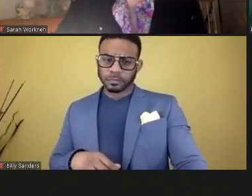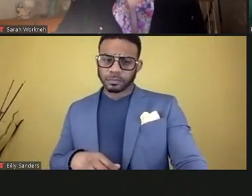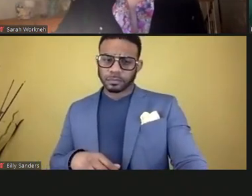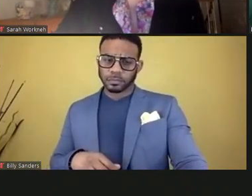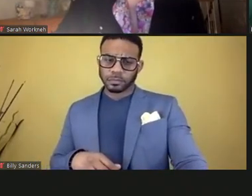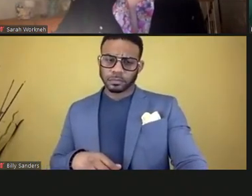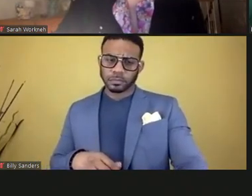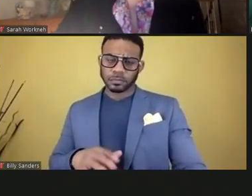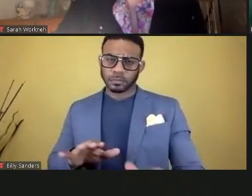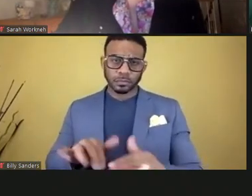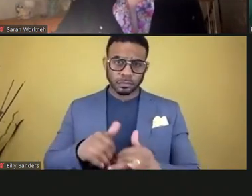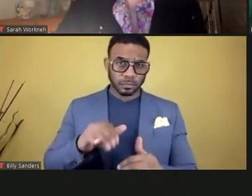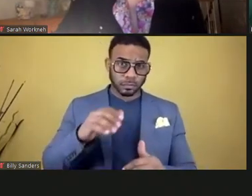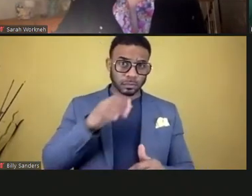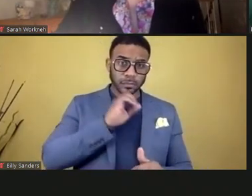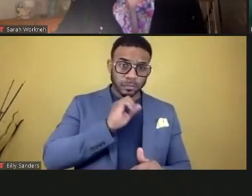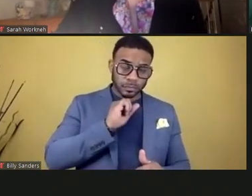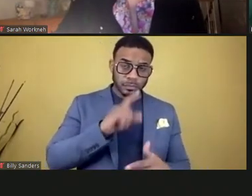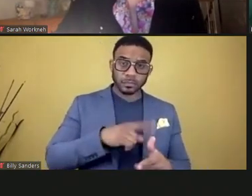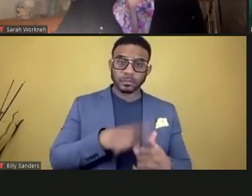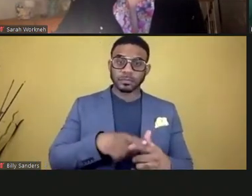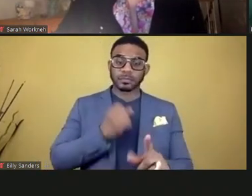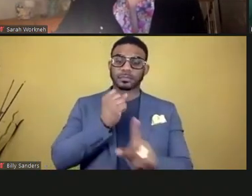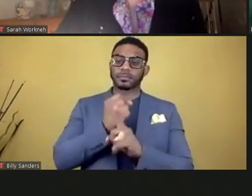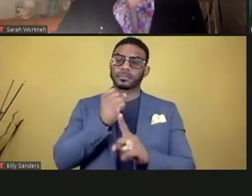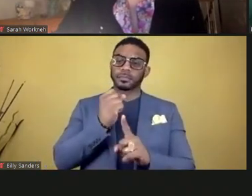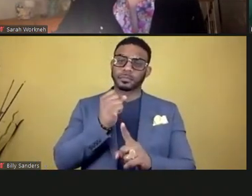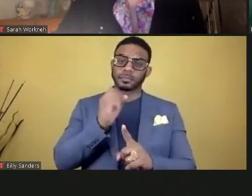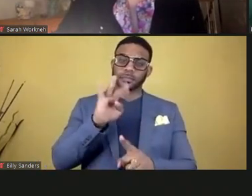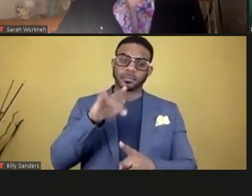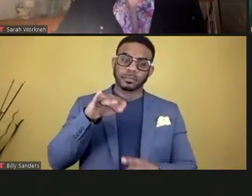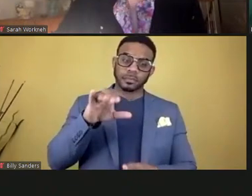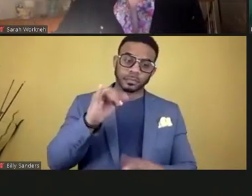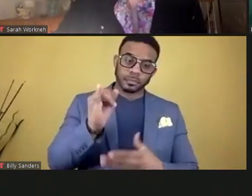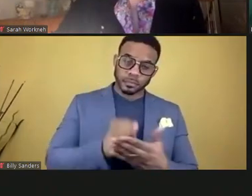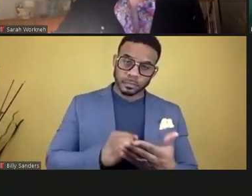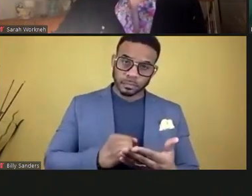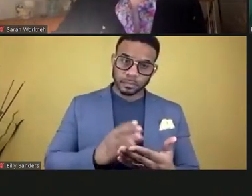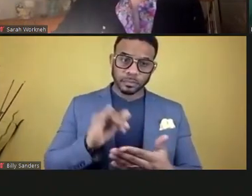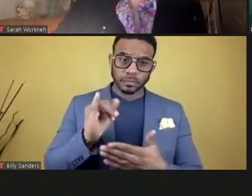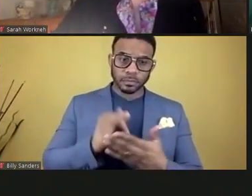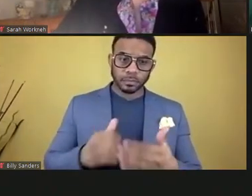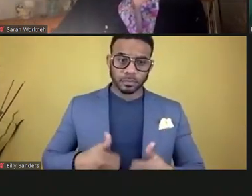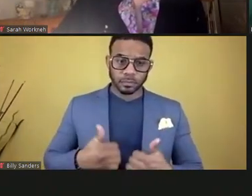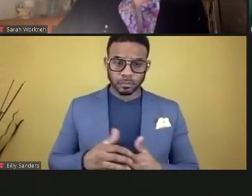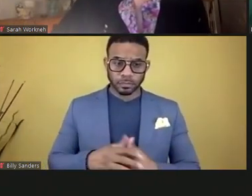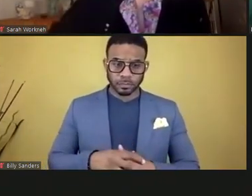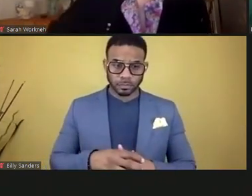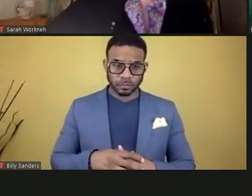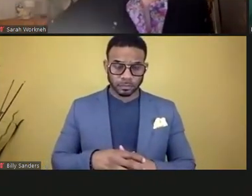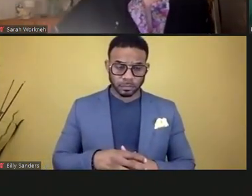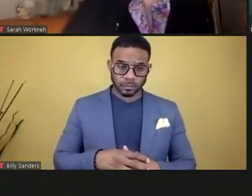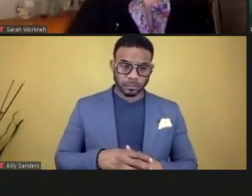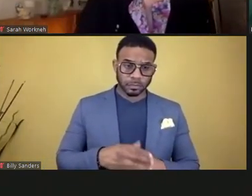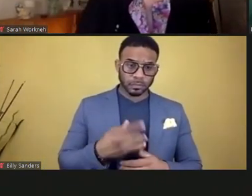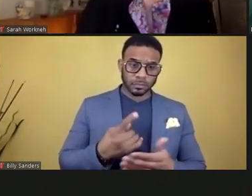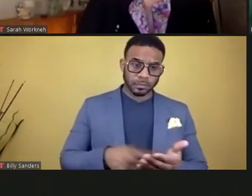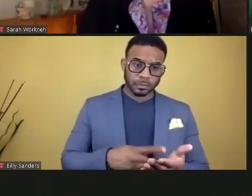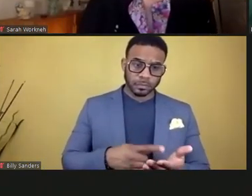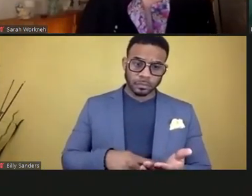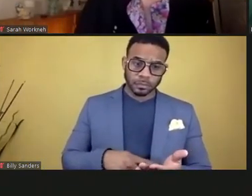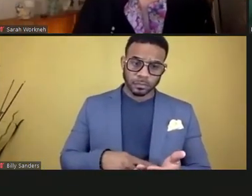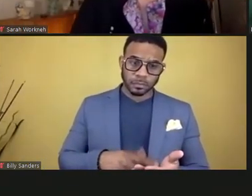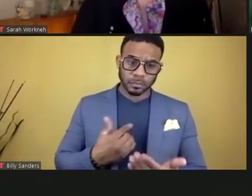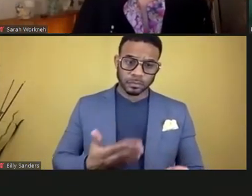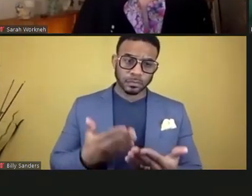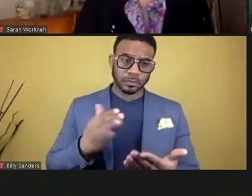So how does age then impact the BIPOC artist and artist residencies? So I'm